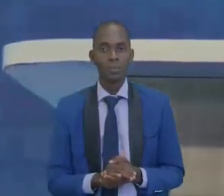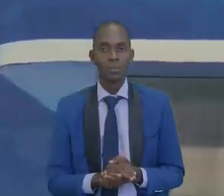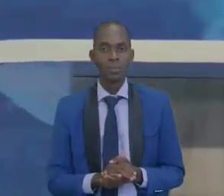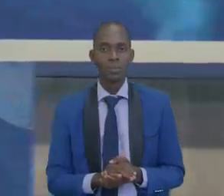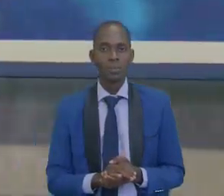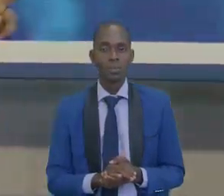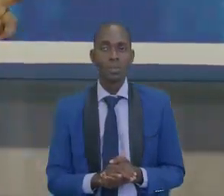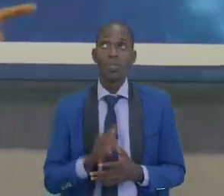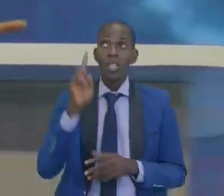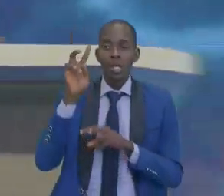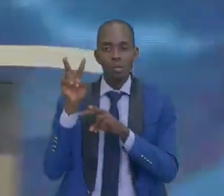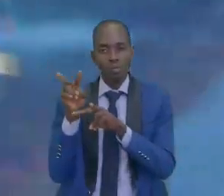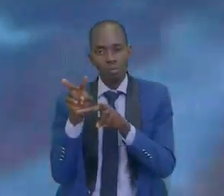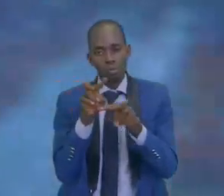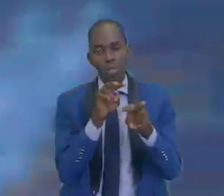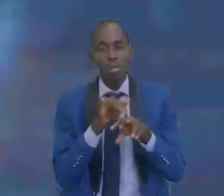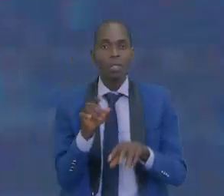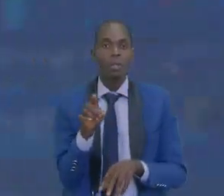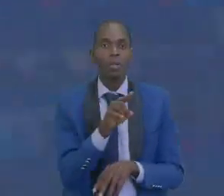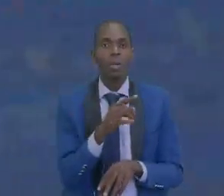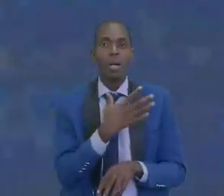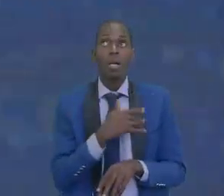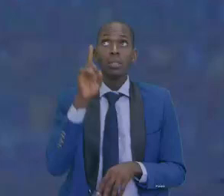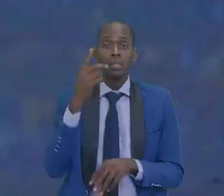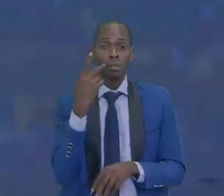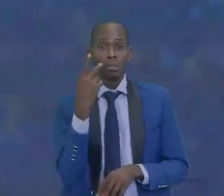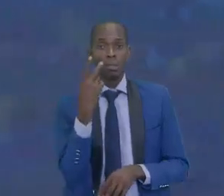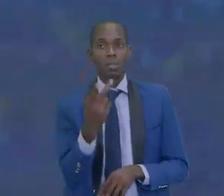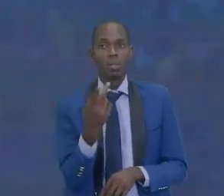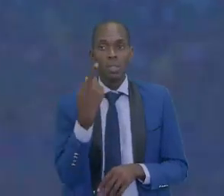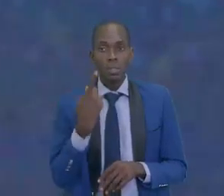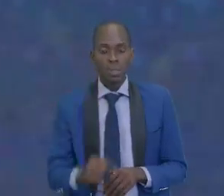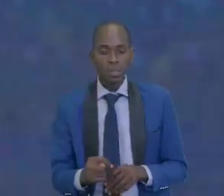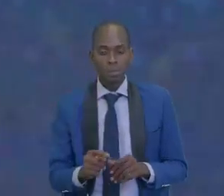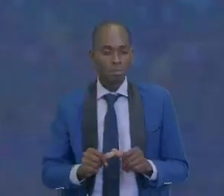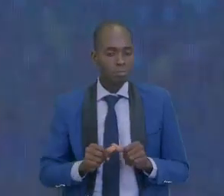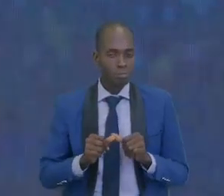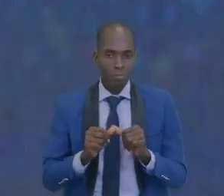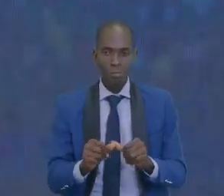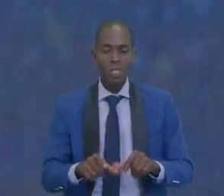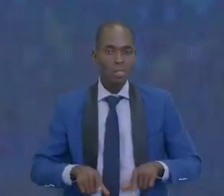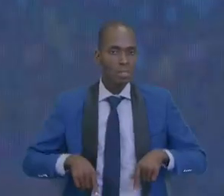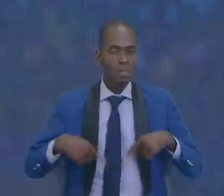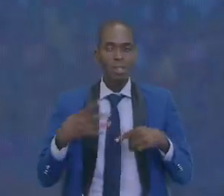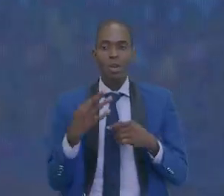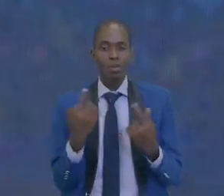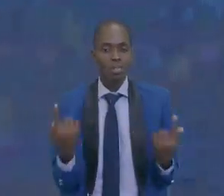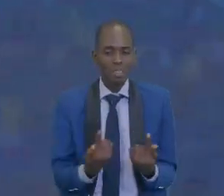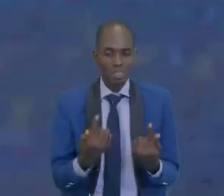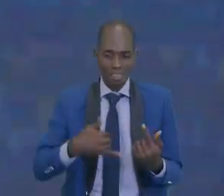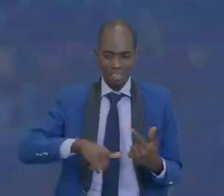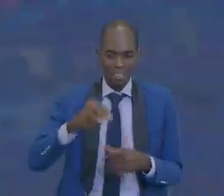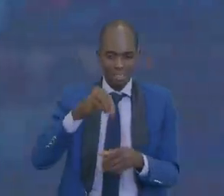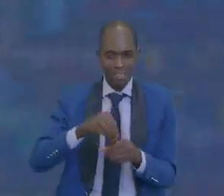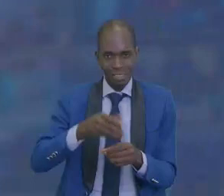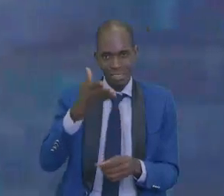He looks at you. He sees the presence of sin that had not been dealt with.